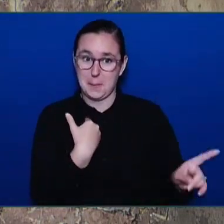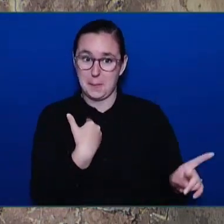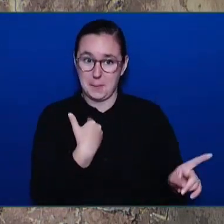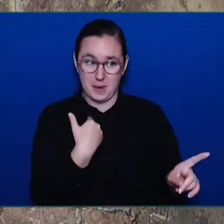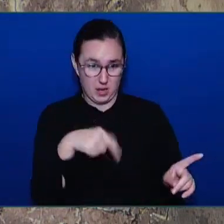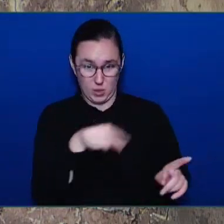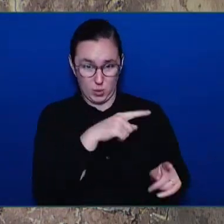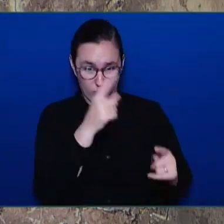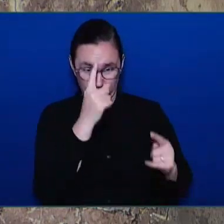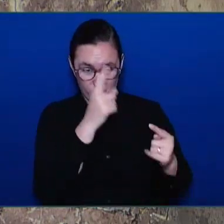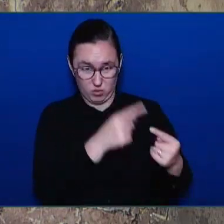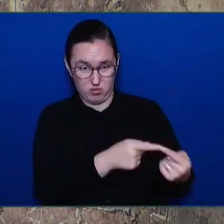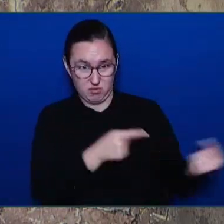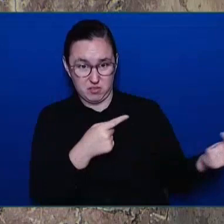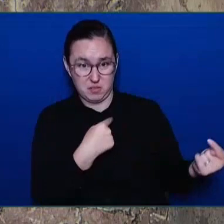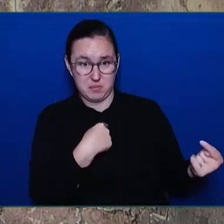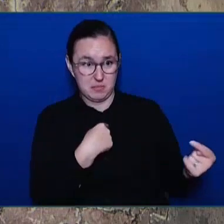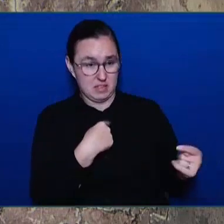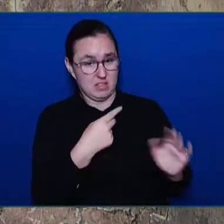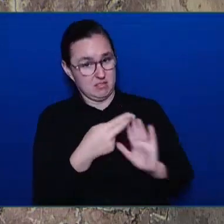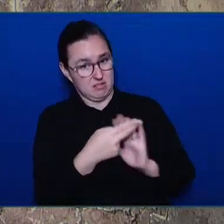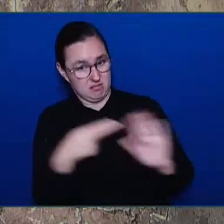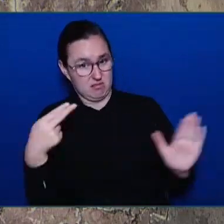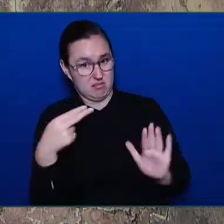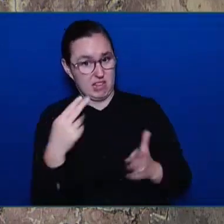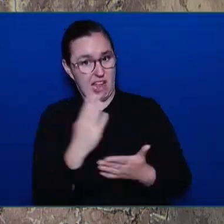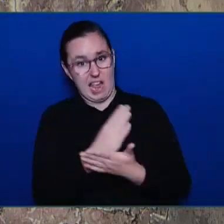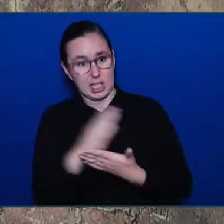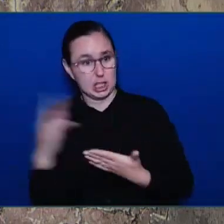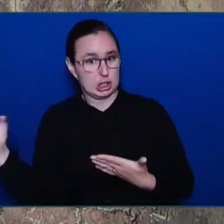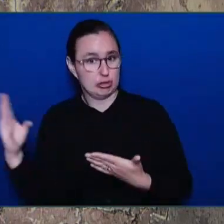is not how we have dialogue in this province.